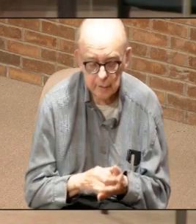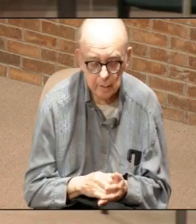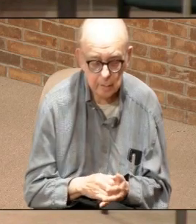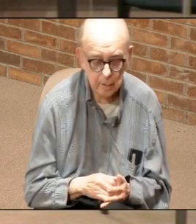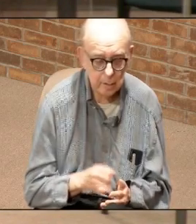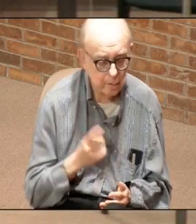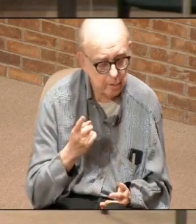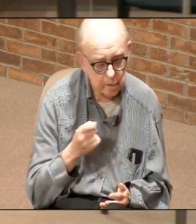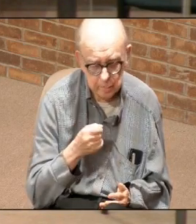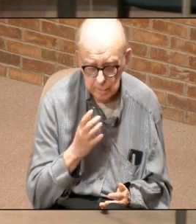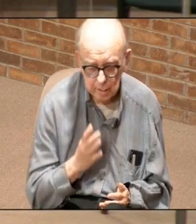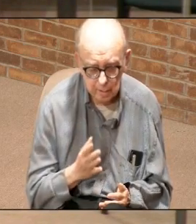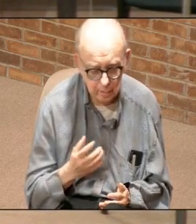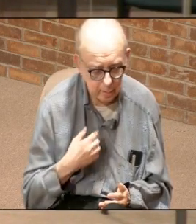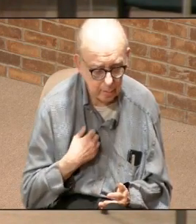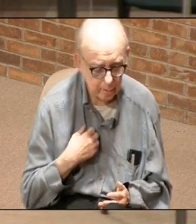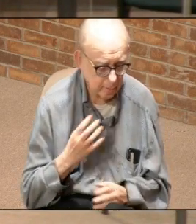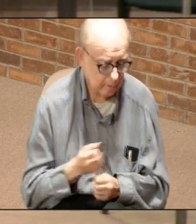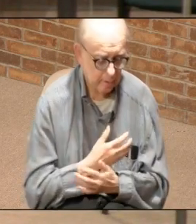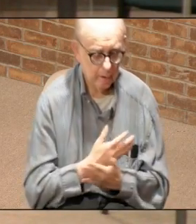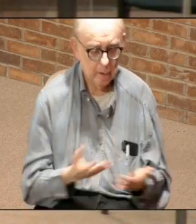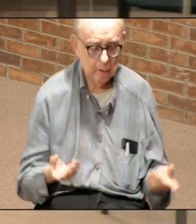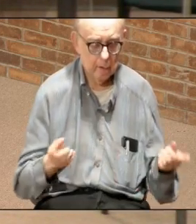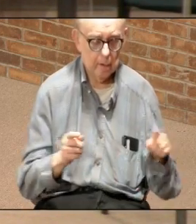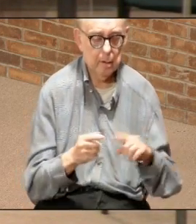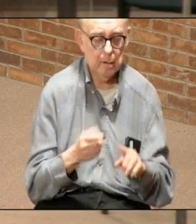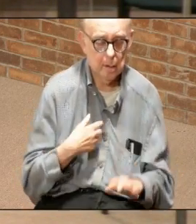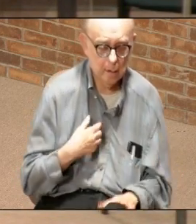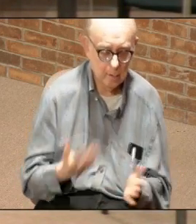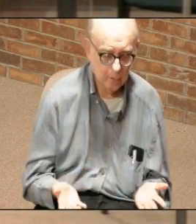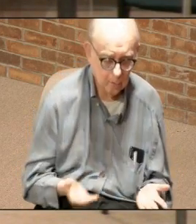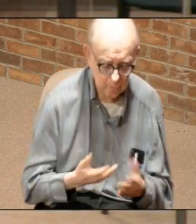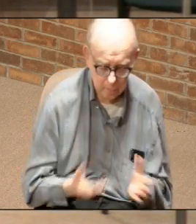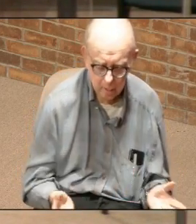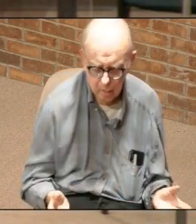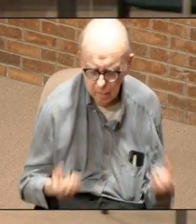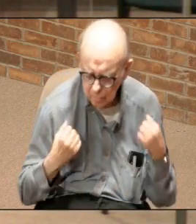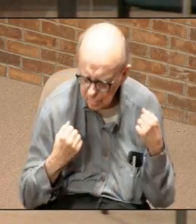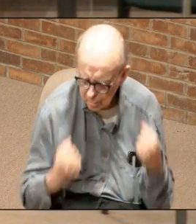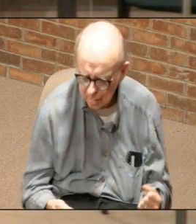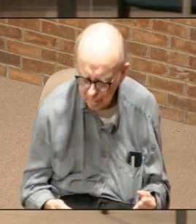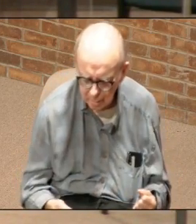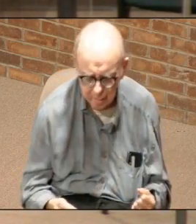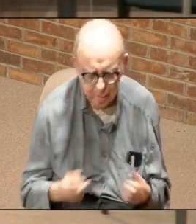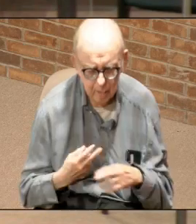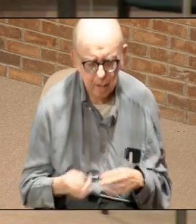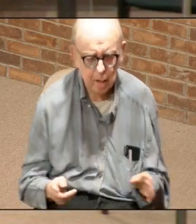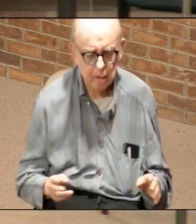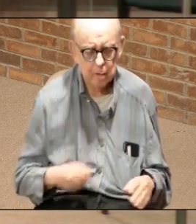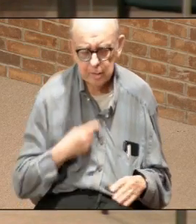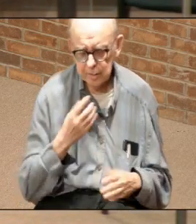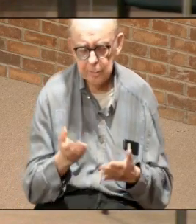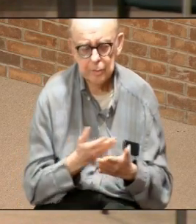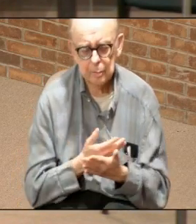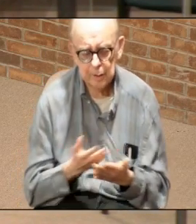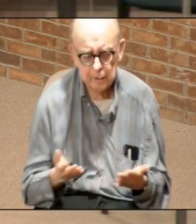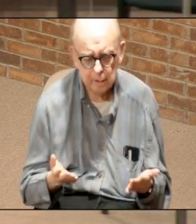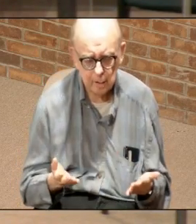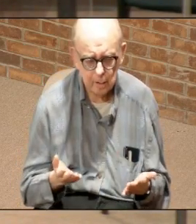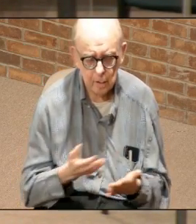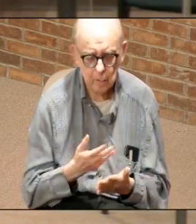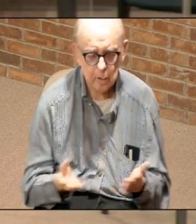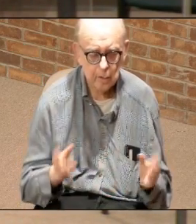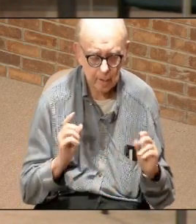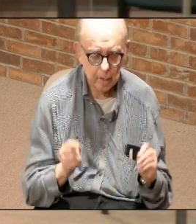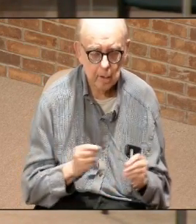You don't understand, God. I've got all these things happening to me. They are so strong and so heavy. Let me tell you something. There